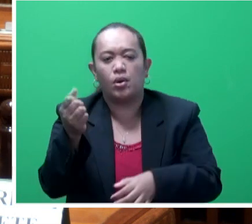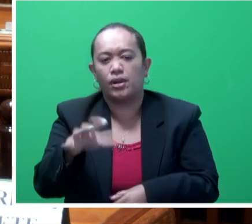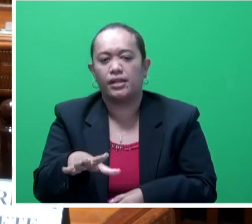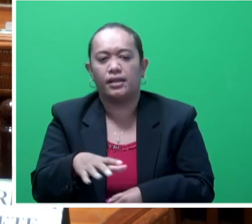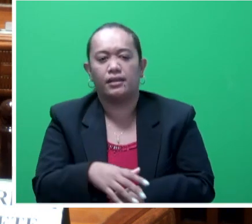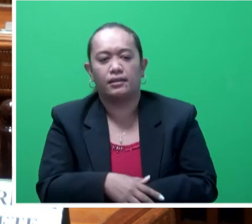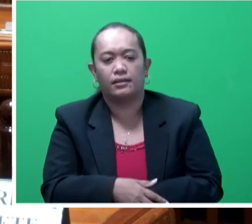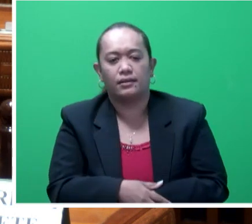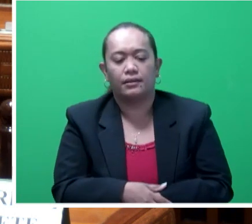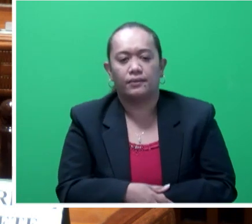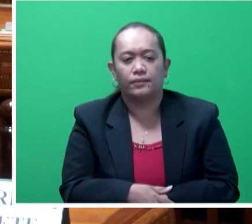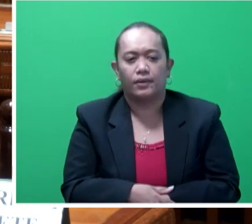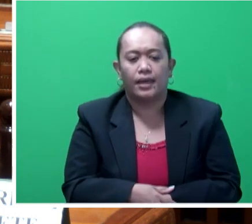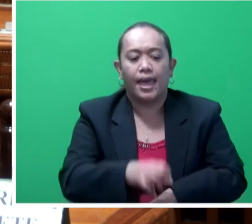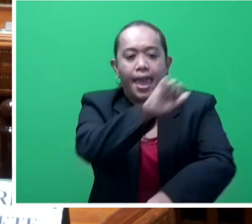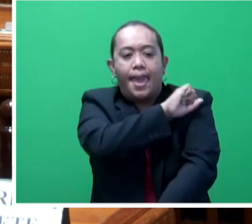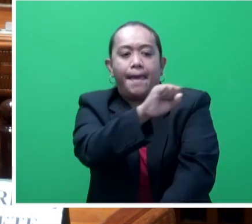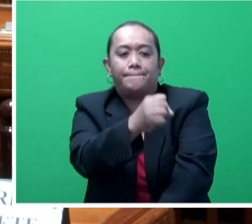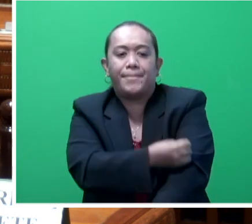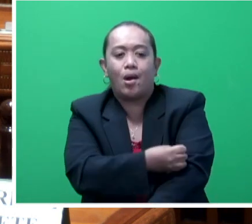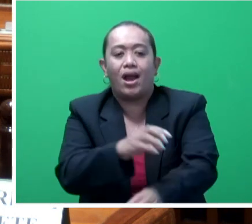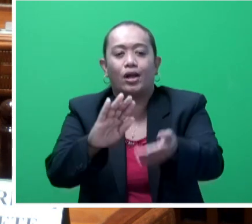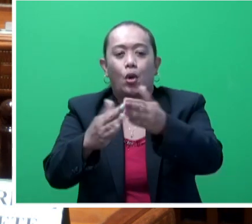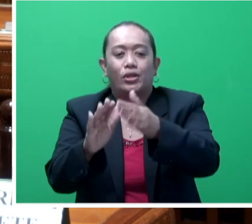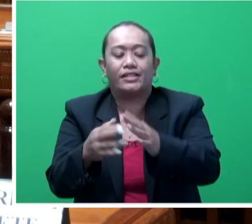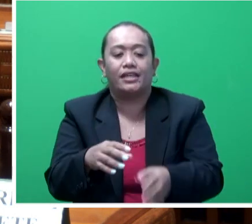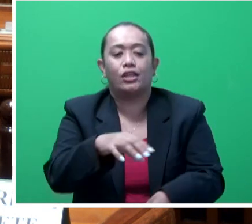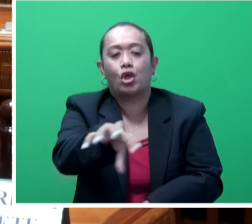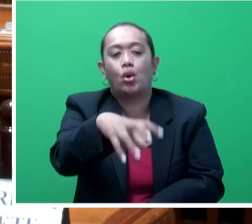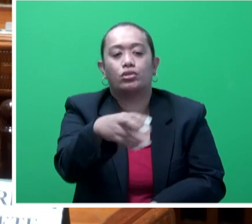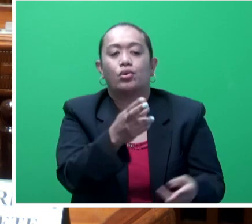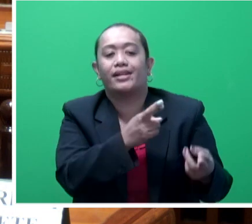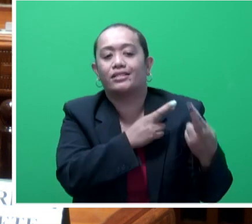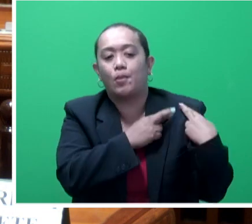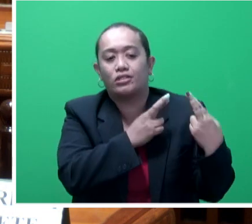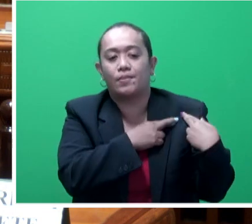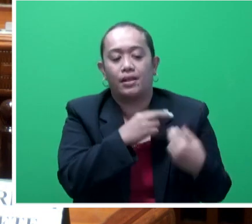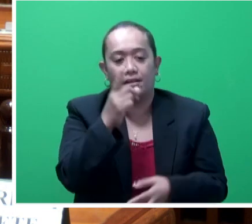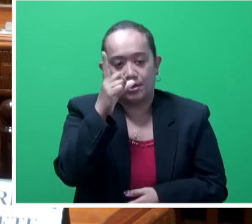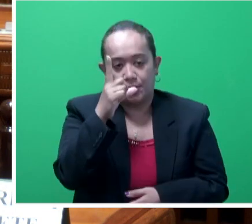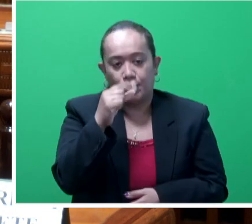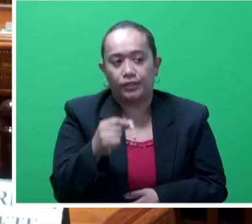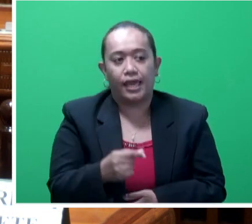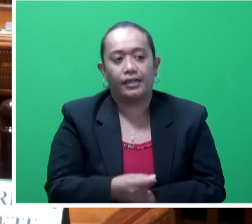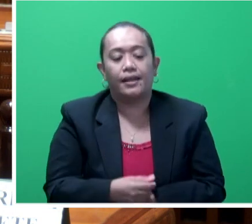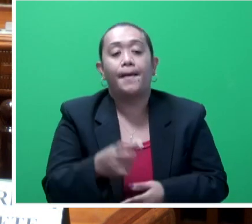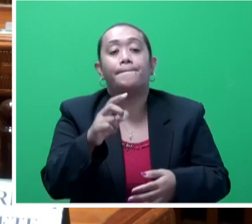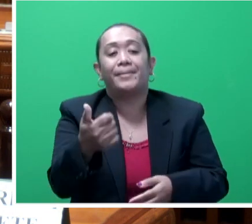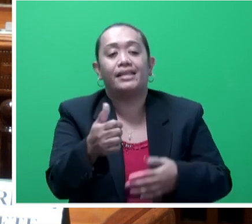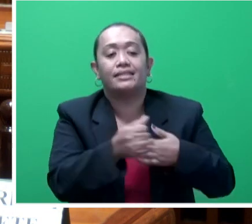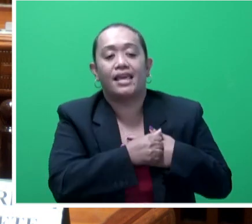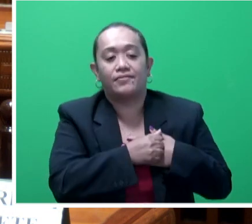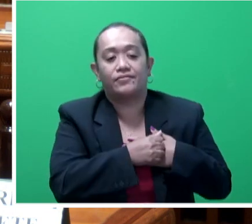have empowered those responsible so that they can be safe